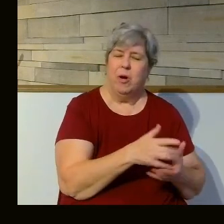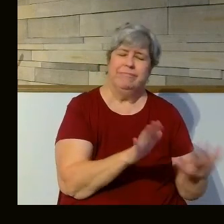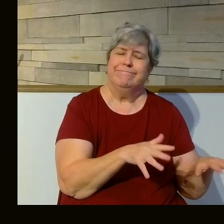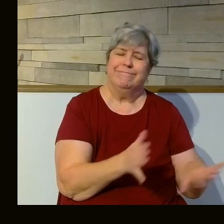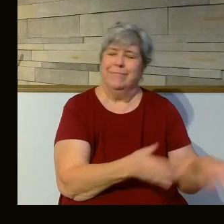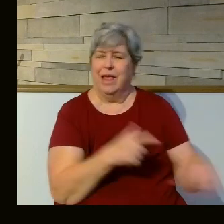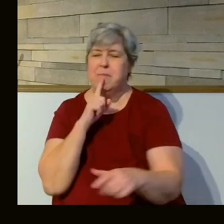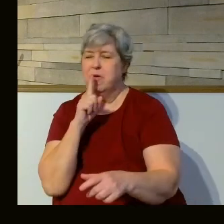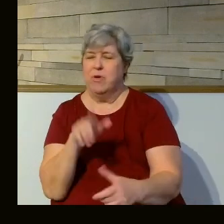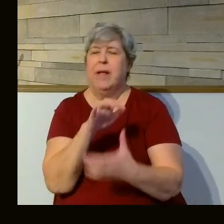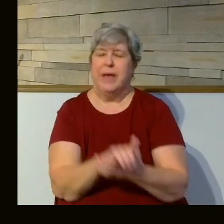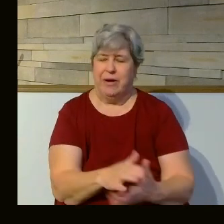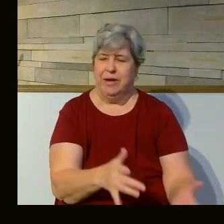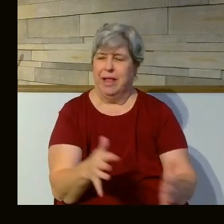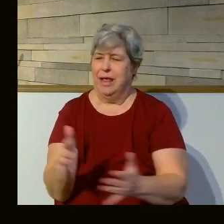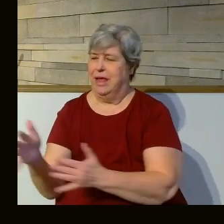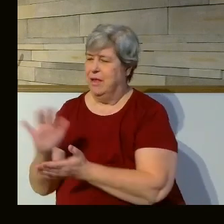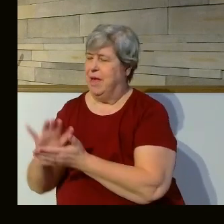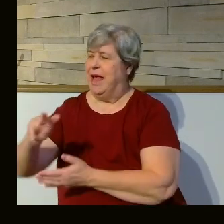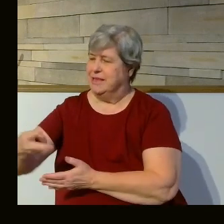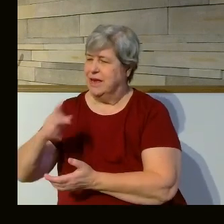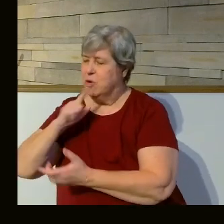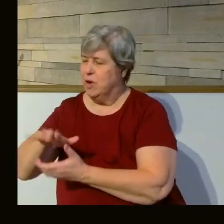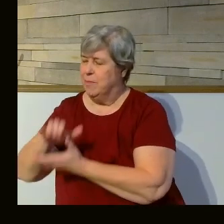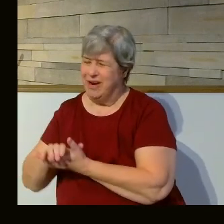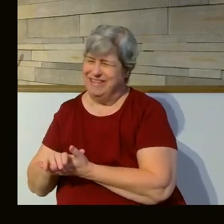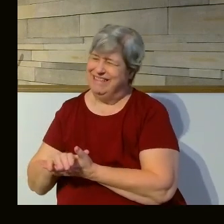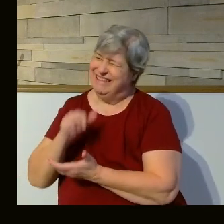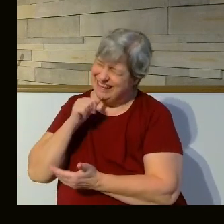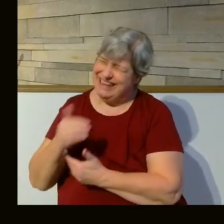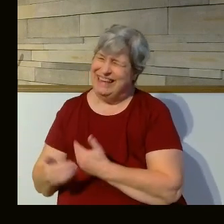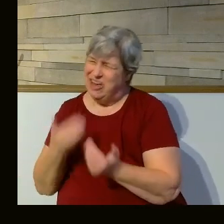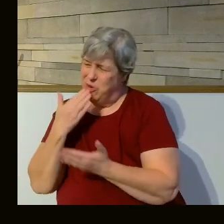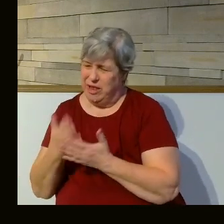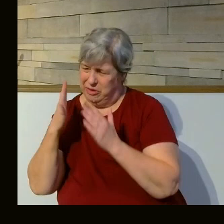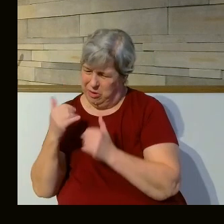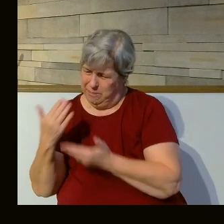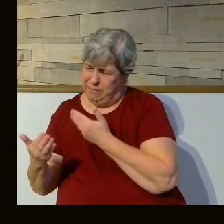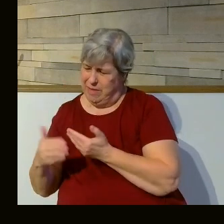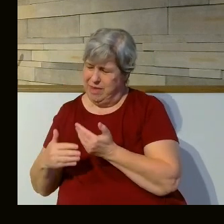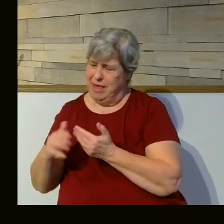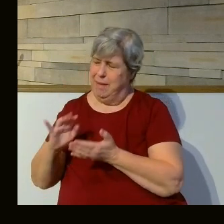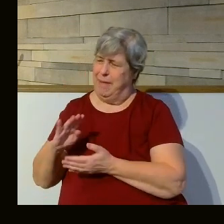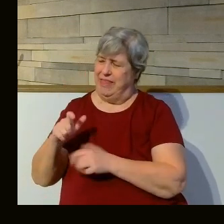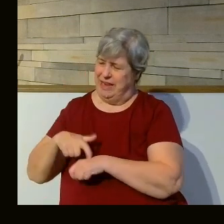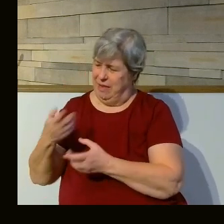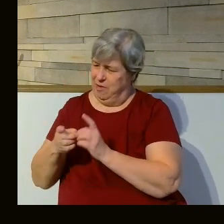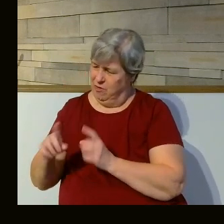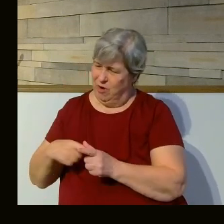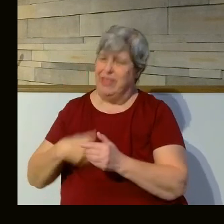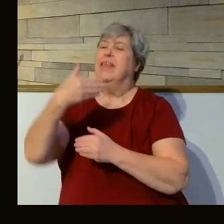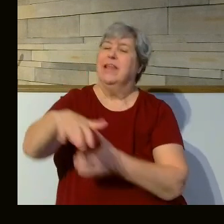my first real marriage. And now I'm working on my second real marriage, which isn't going so well. So I'm hoping that maybe by the time I divorce in my